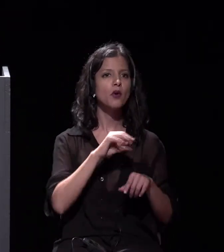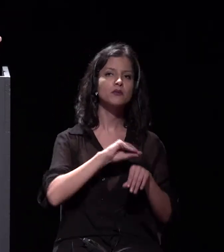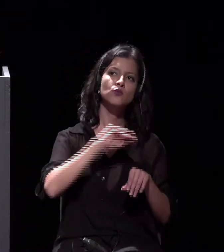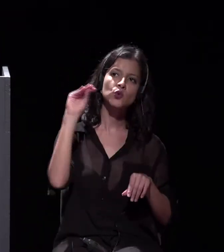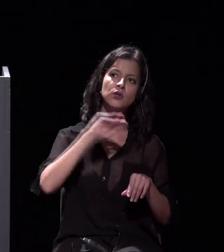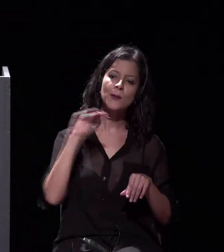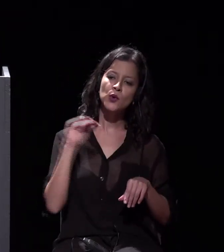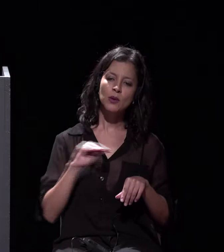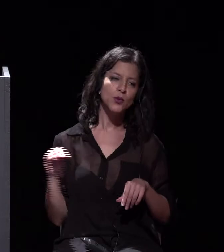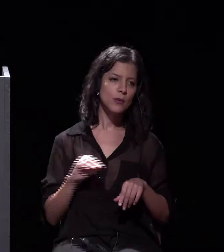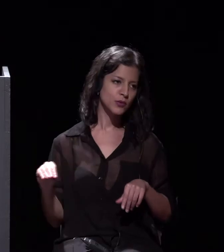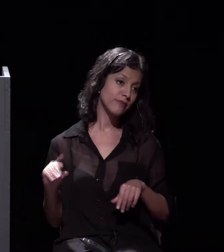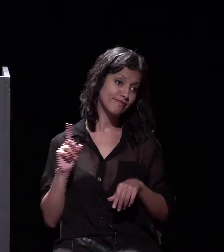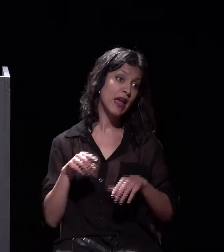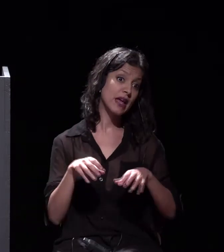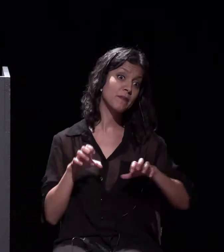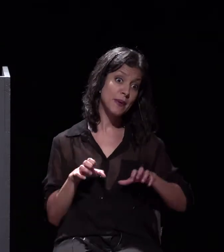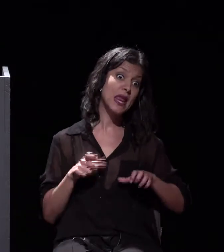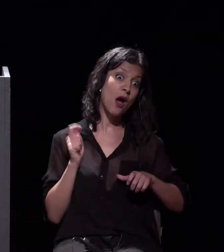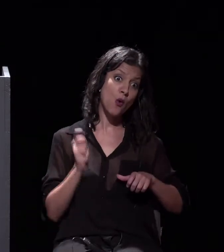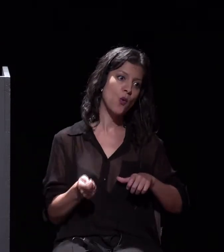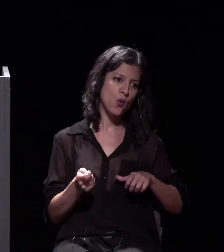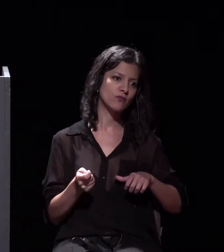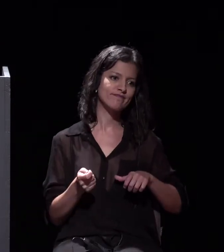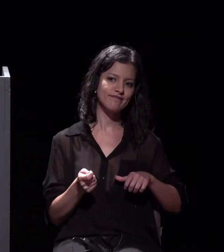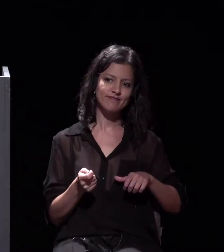free or being locally delivered. Anyway, I digress.